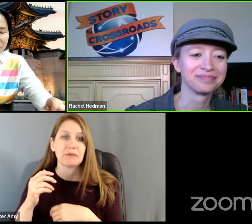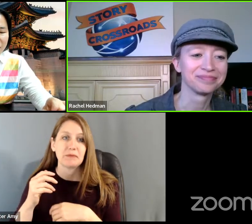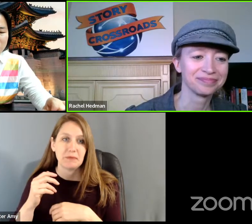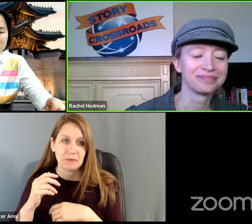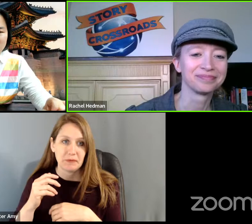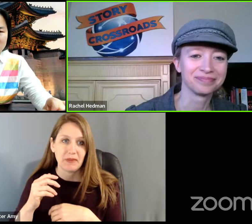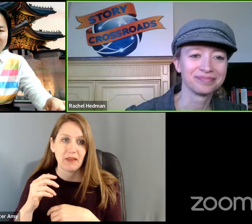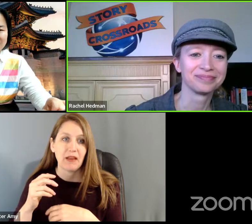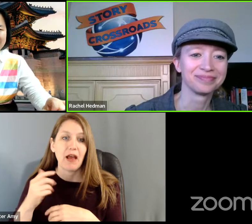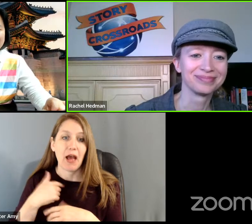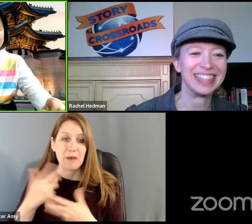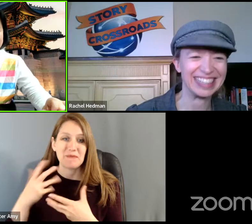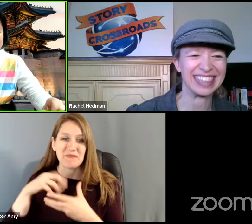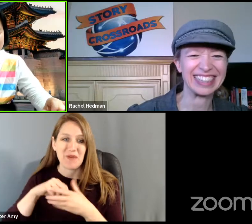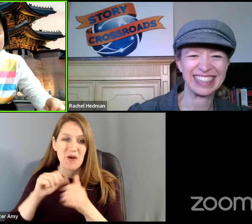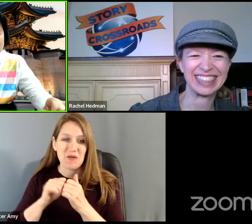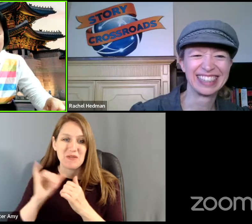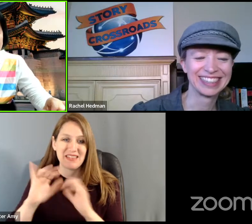which I belong.